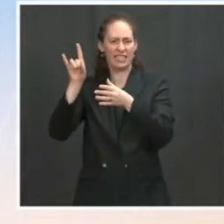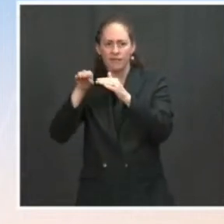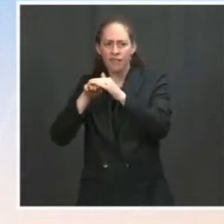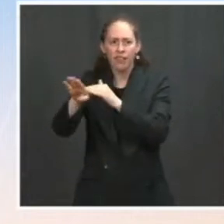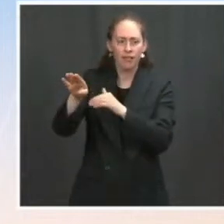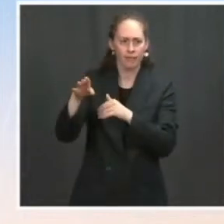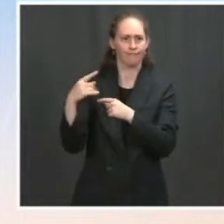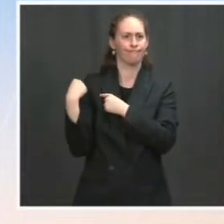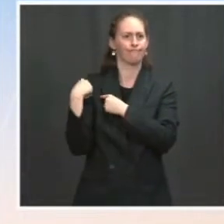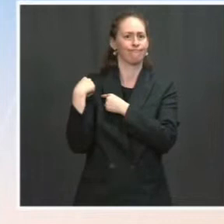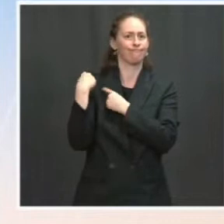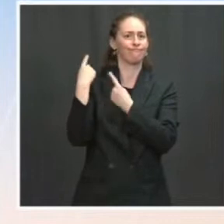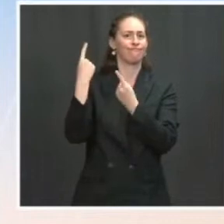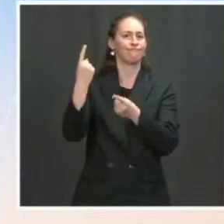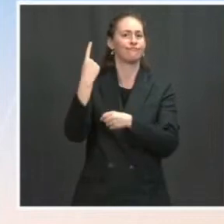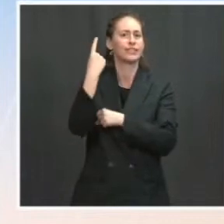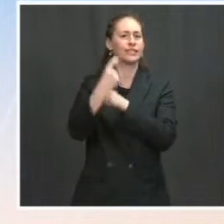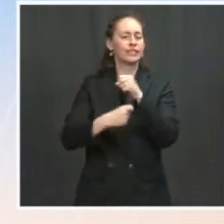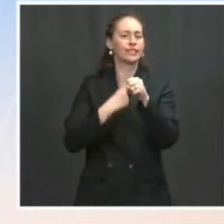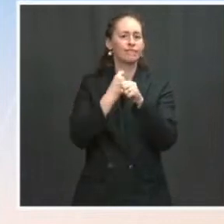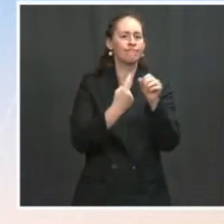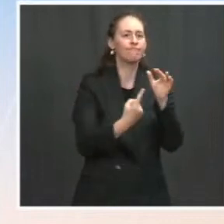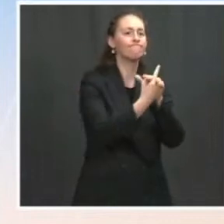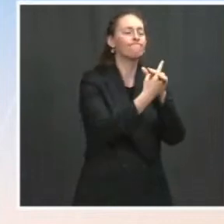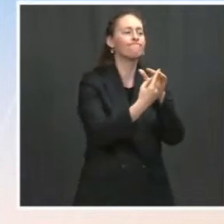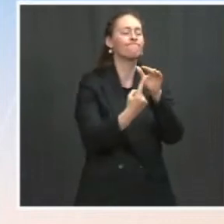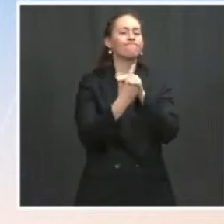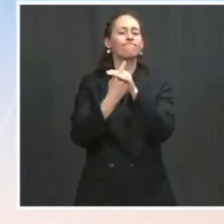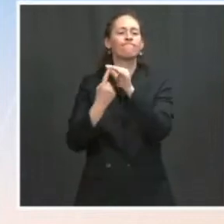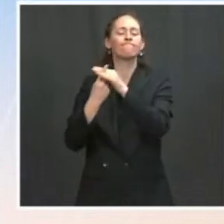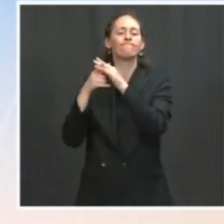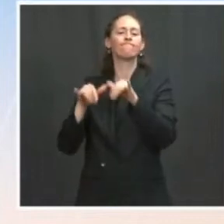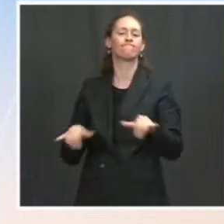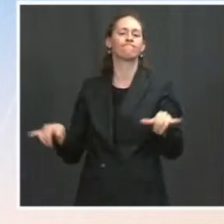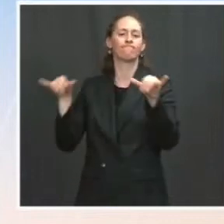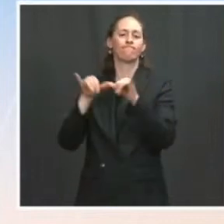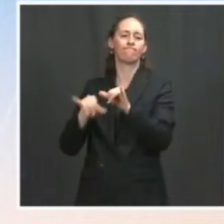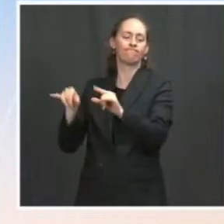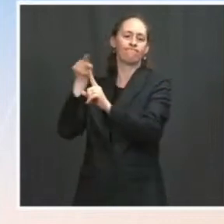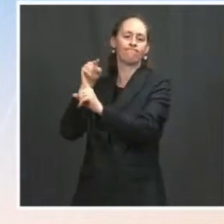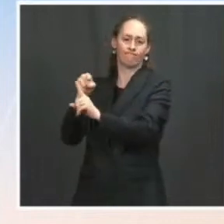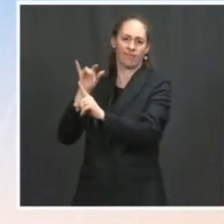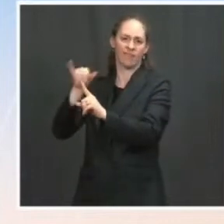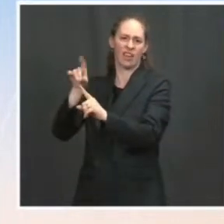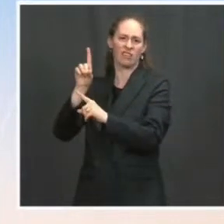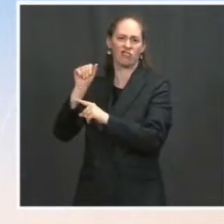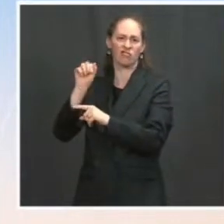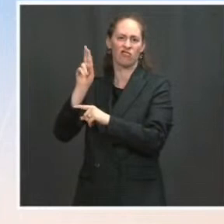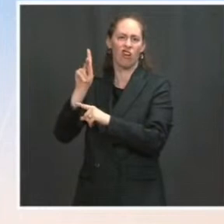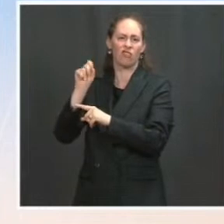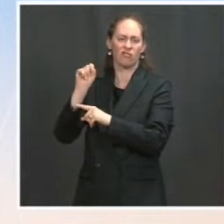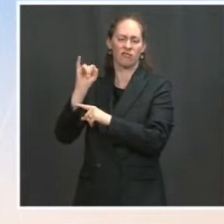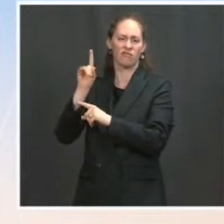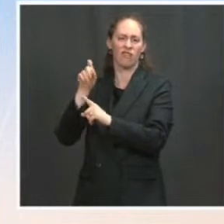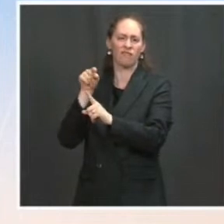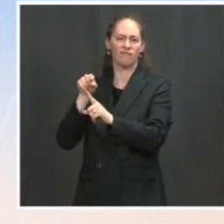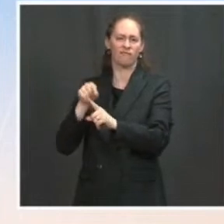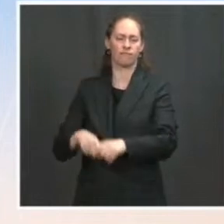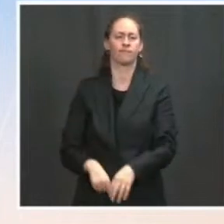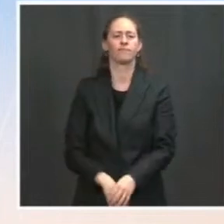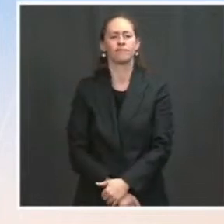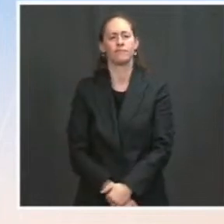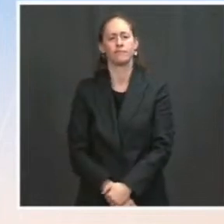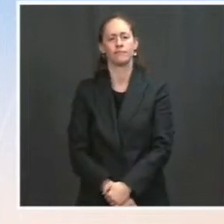criminal affiliates conduct attacks and then share the proceeds with the ransomware developers. We recommend all